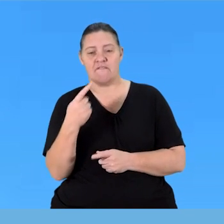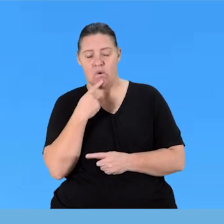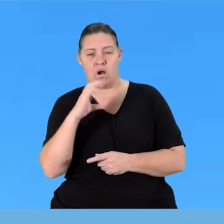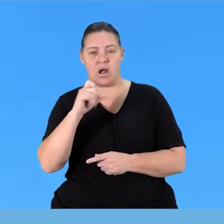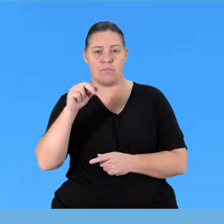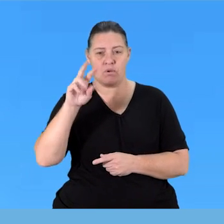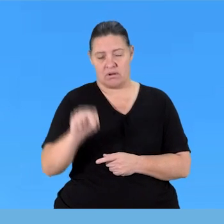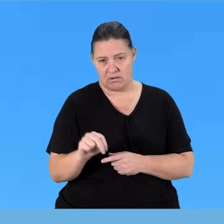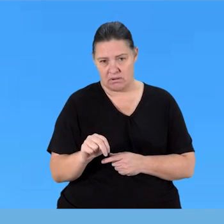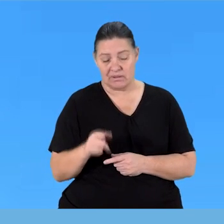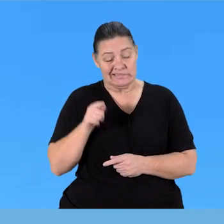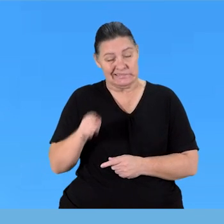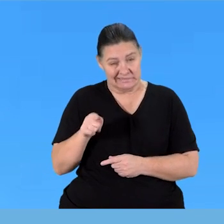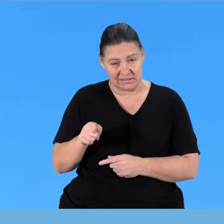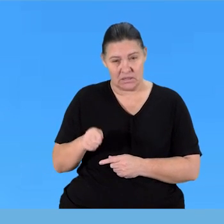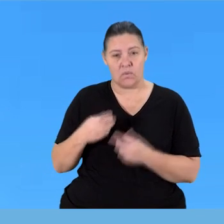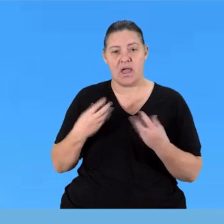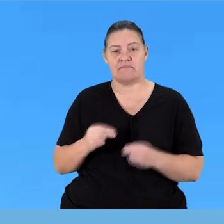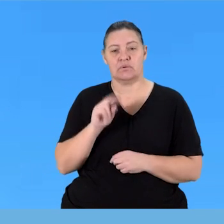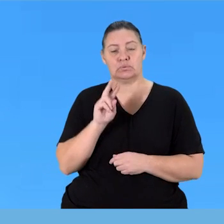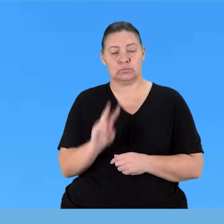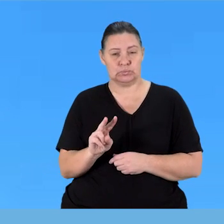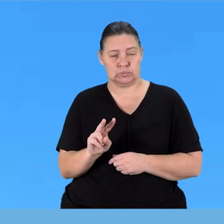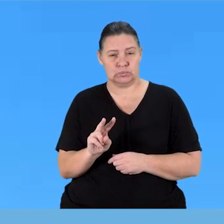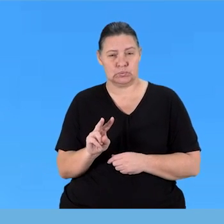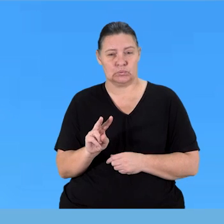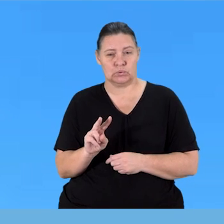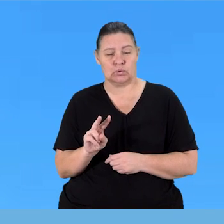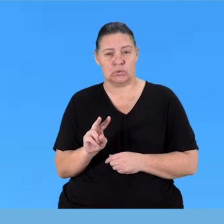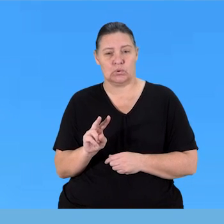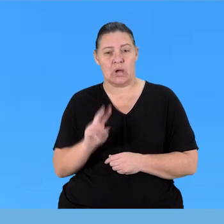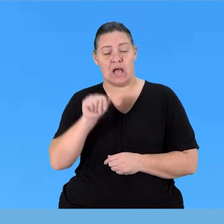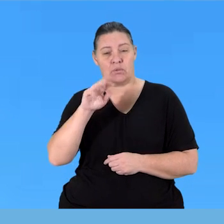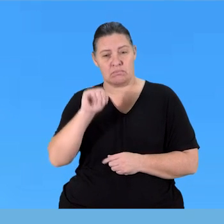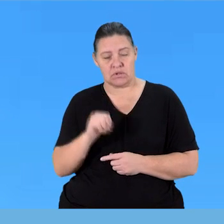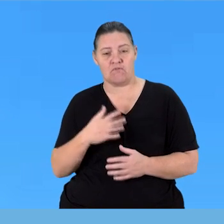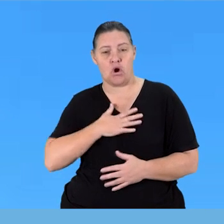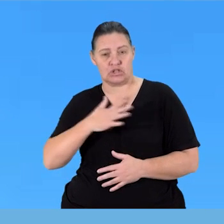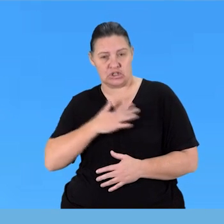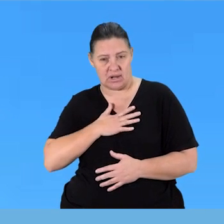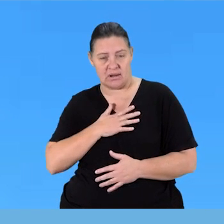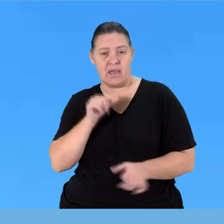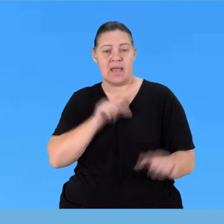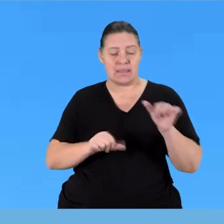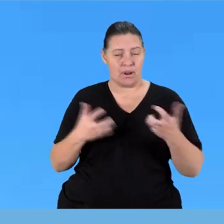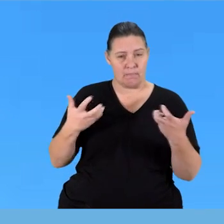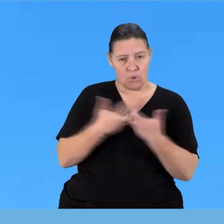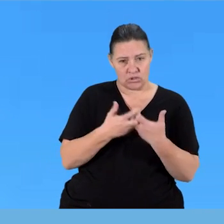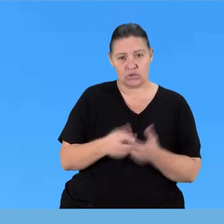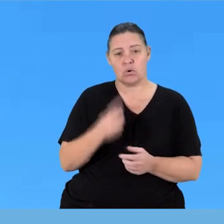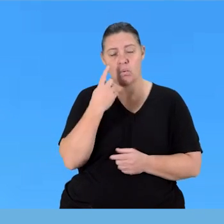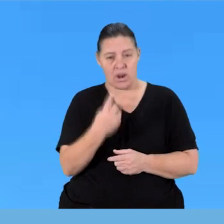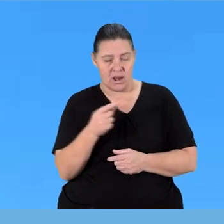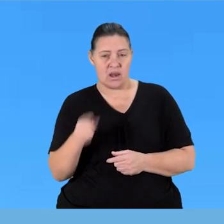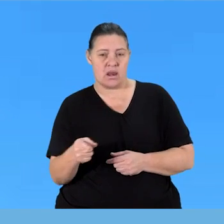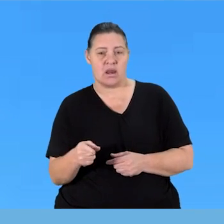atom of carbon. Then on this one here, we have 2 atoms of oxygen chemically bonded